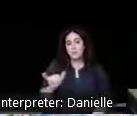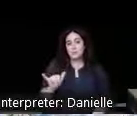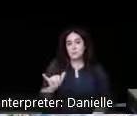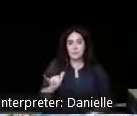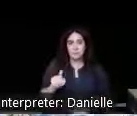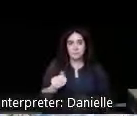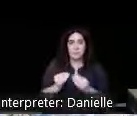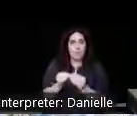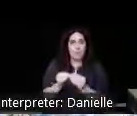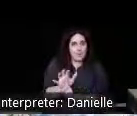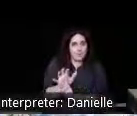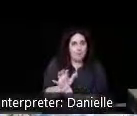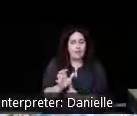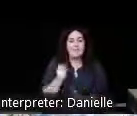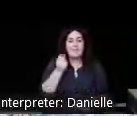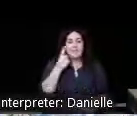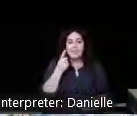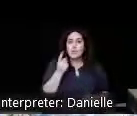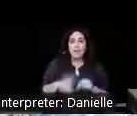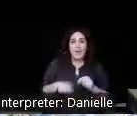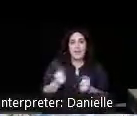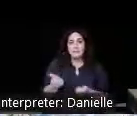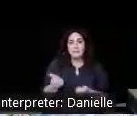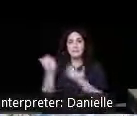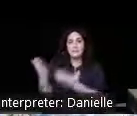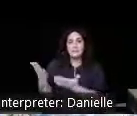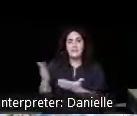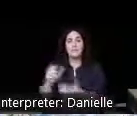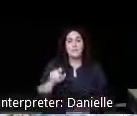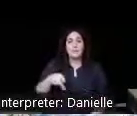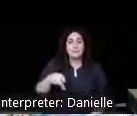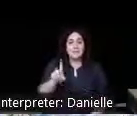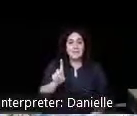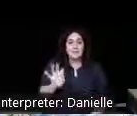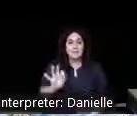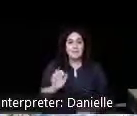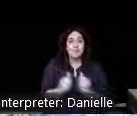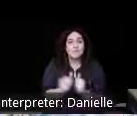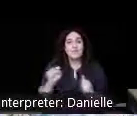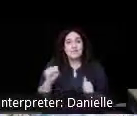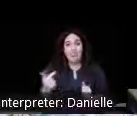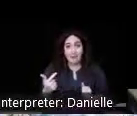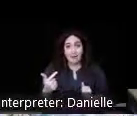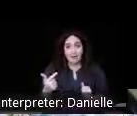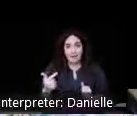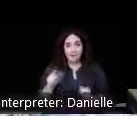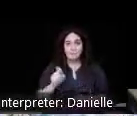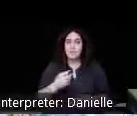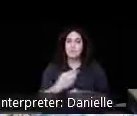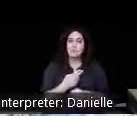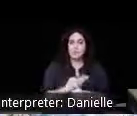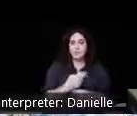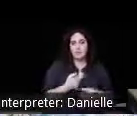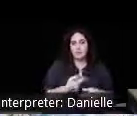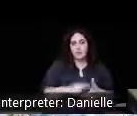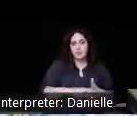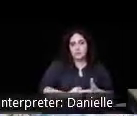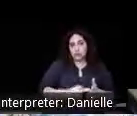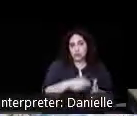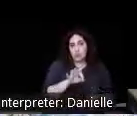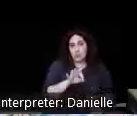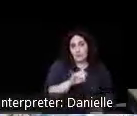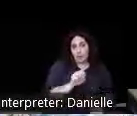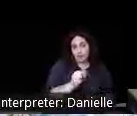doesn't allow you to submit a tagged PDF. You have to submit the source files of your document, and then they're going to